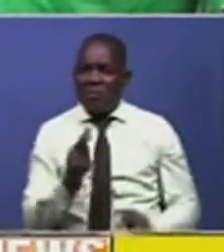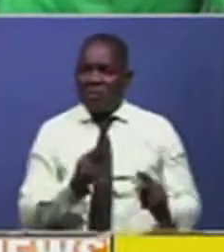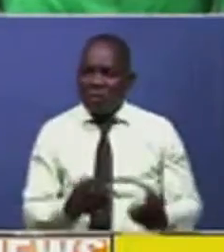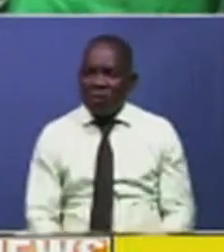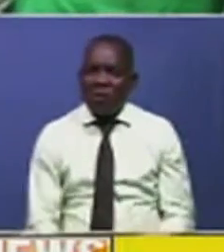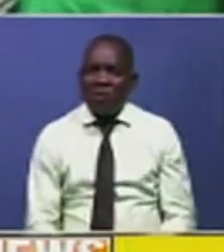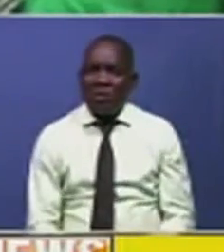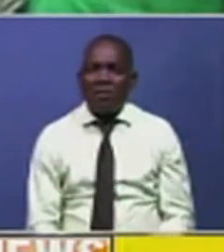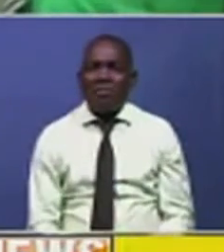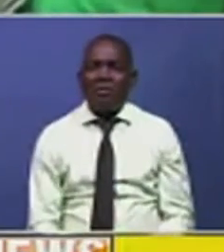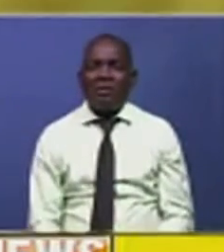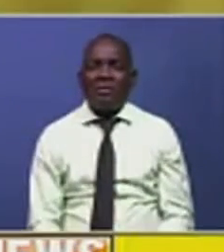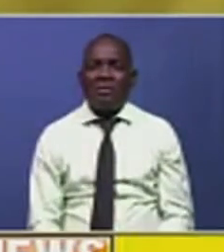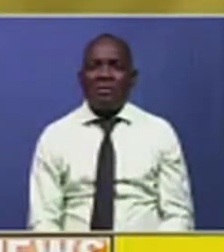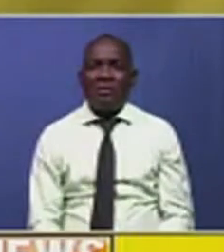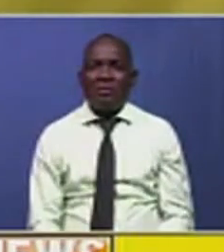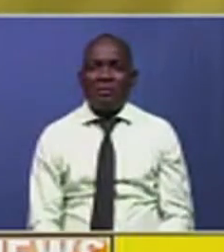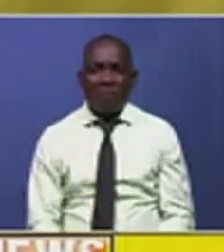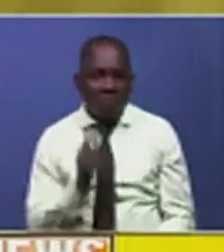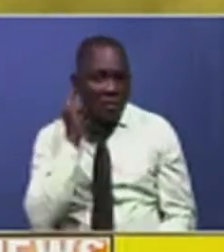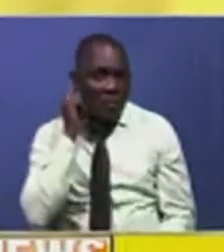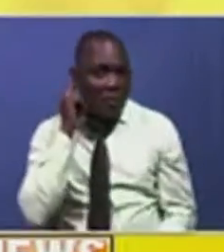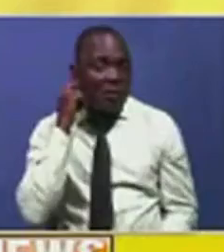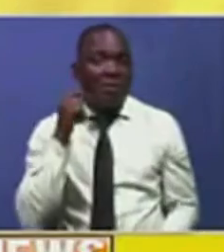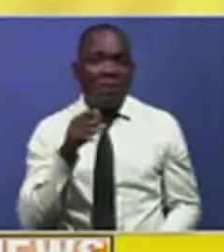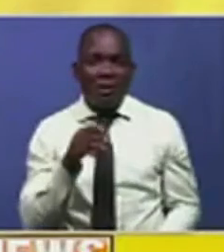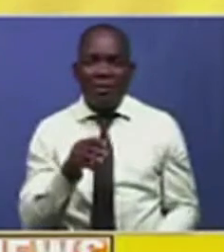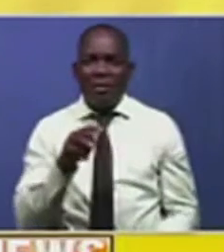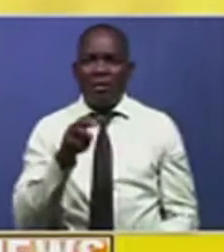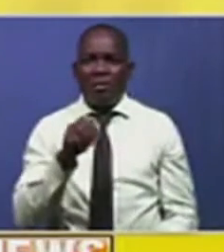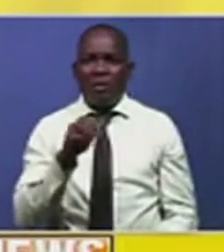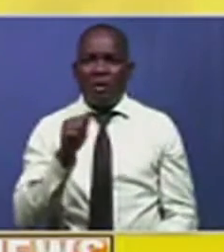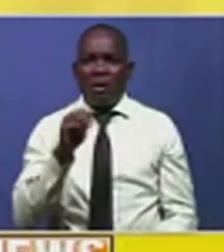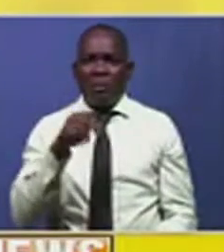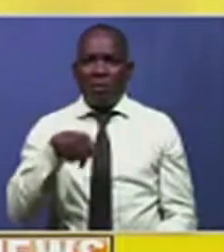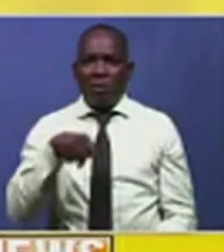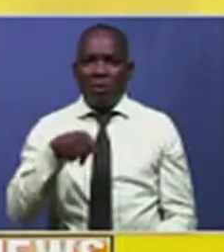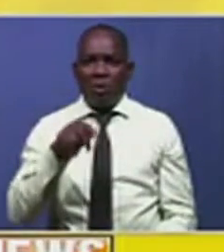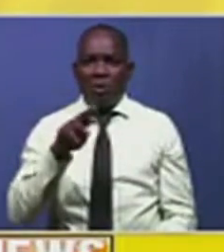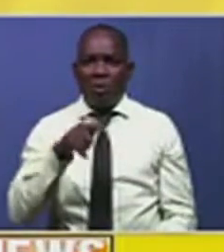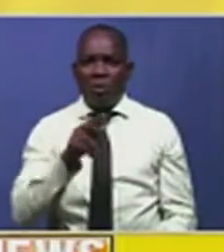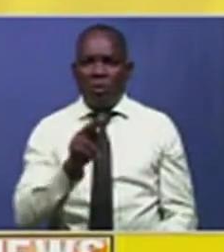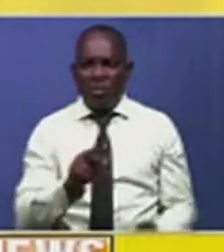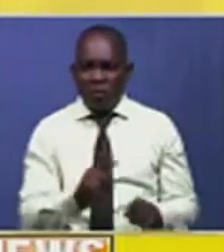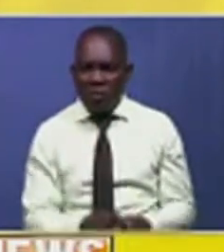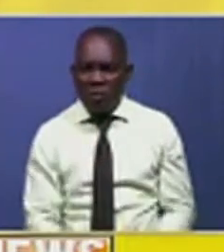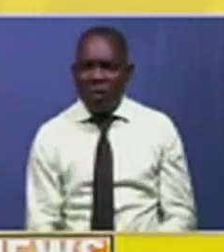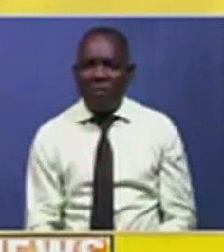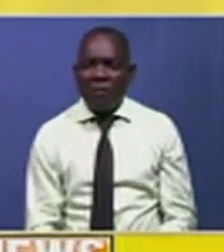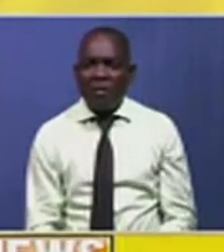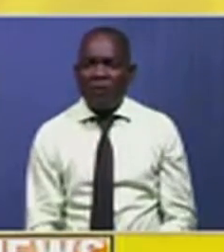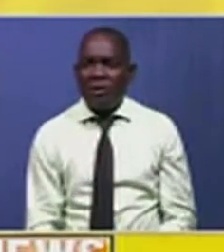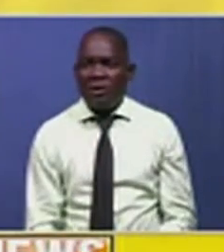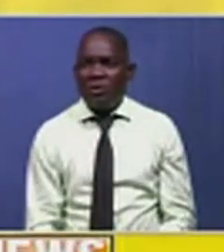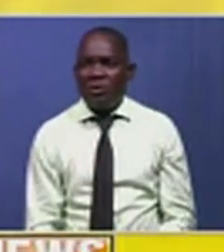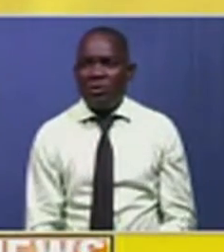Mampugu traditional area during the funerals. My presence at the funeral, for me it was a duty. Lady was a mother to all of